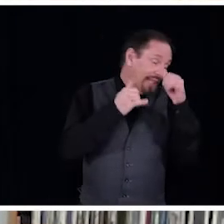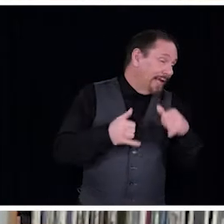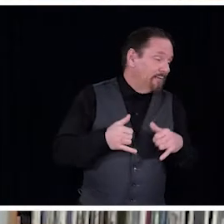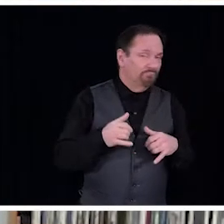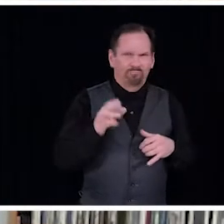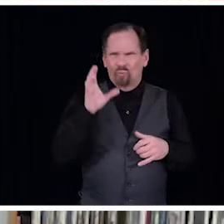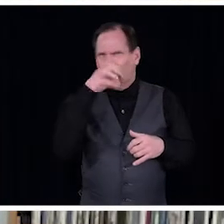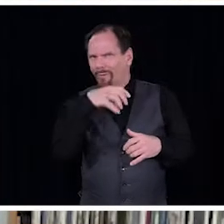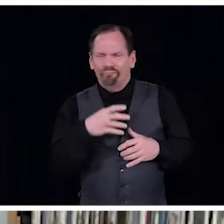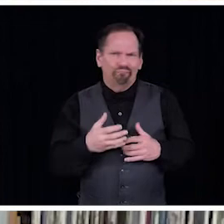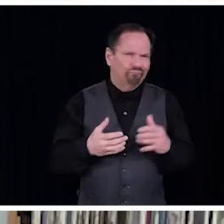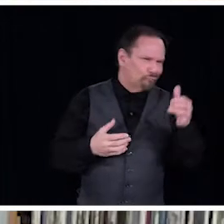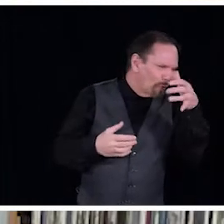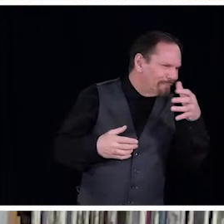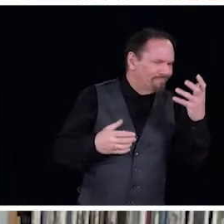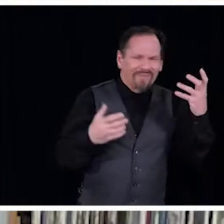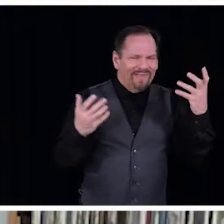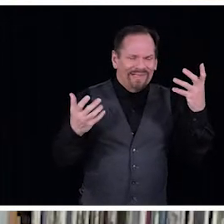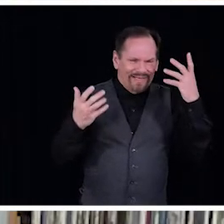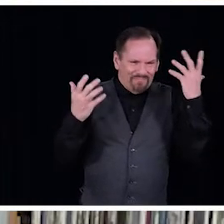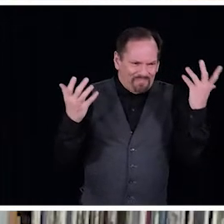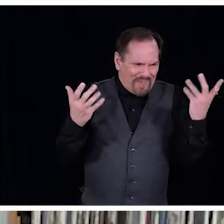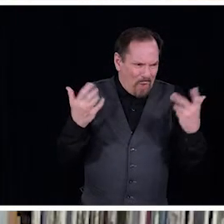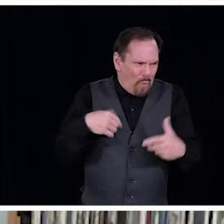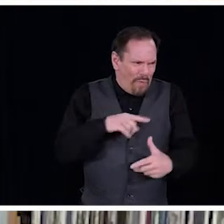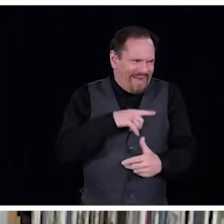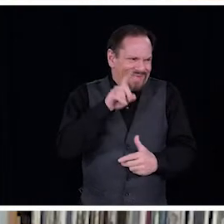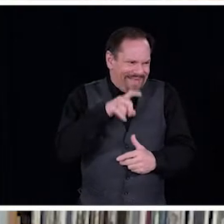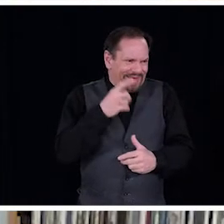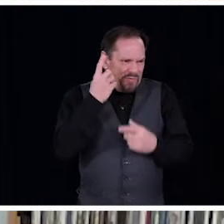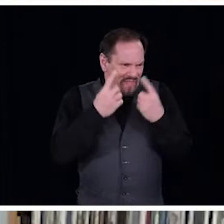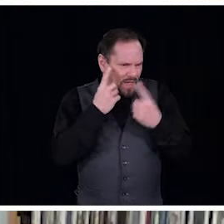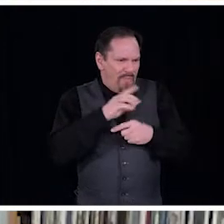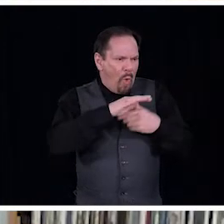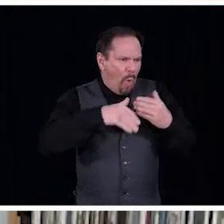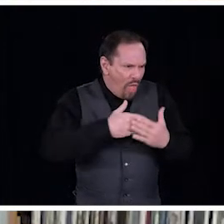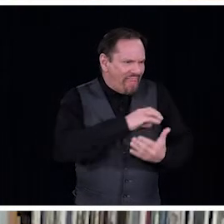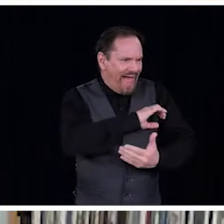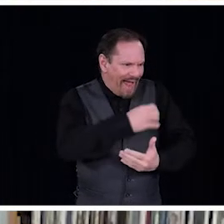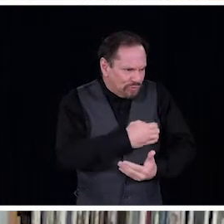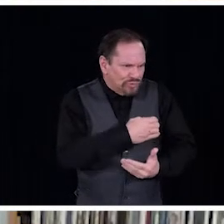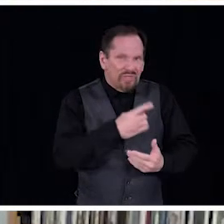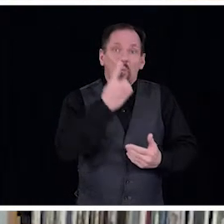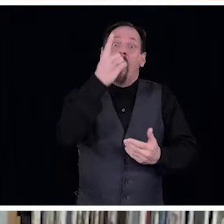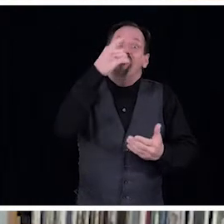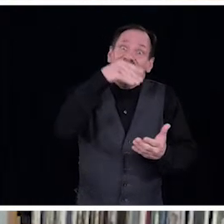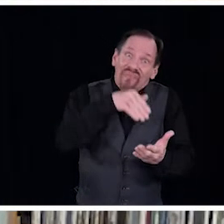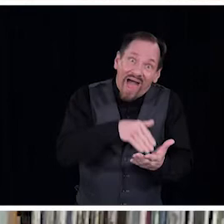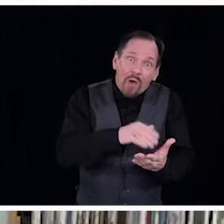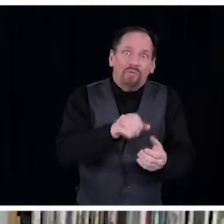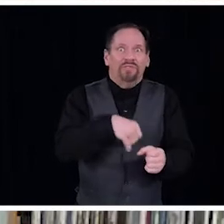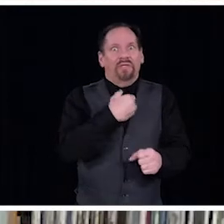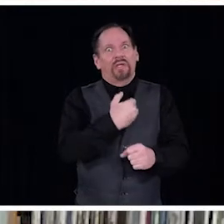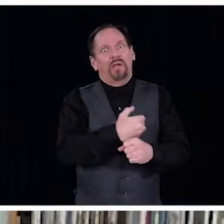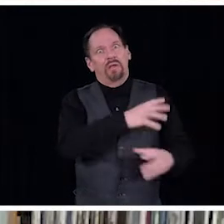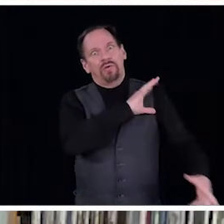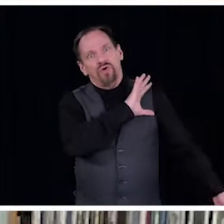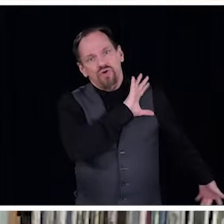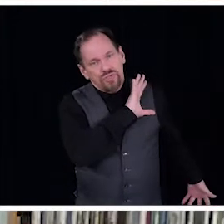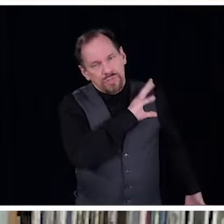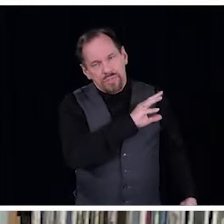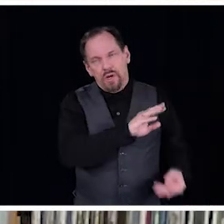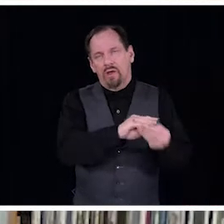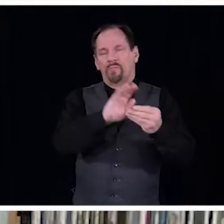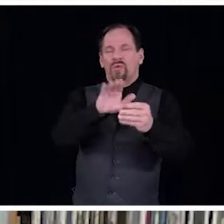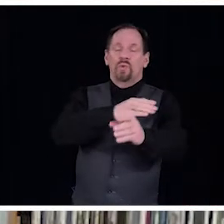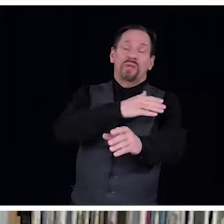absurdity. We need to manifest the great smoldering energy that resides in the thousand-year heritage of music. And of course, we